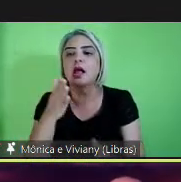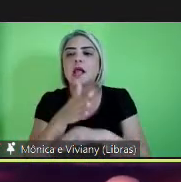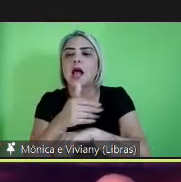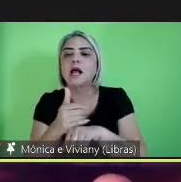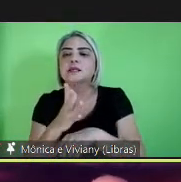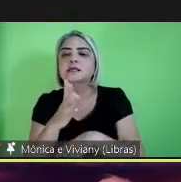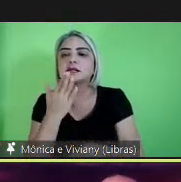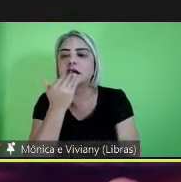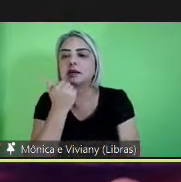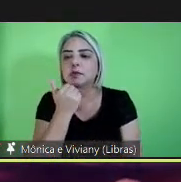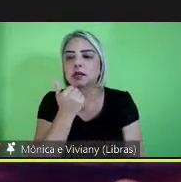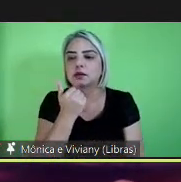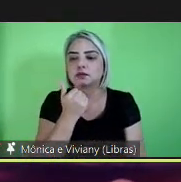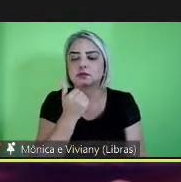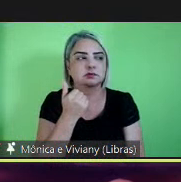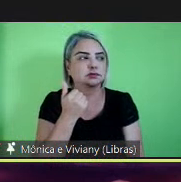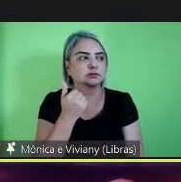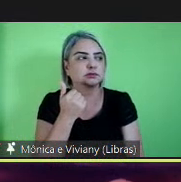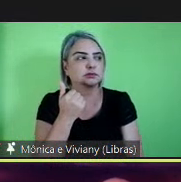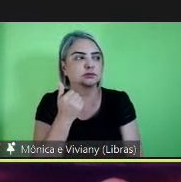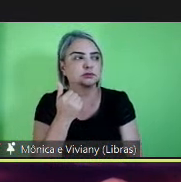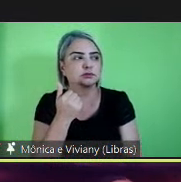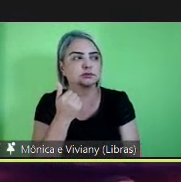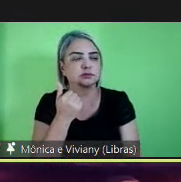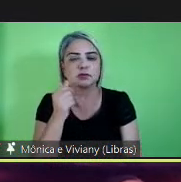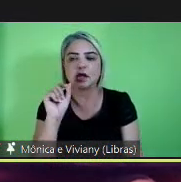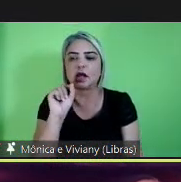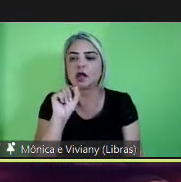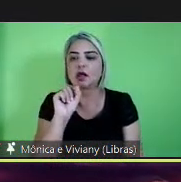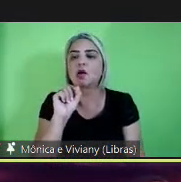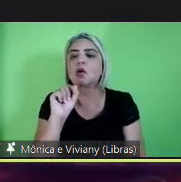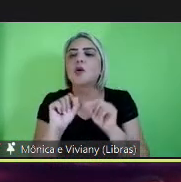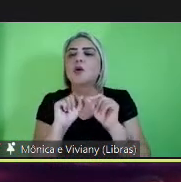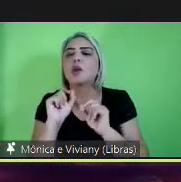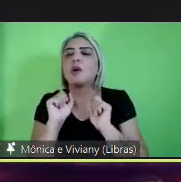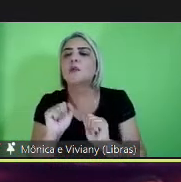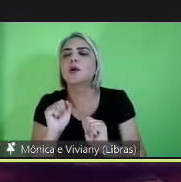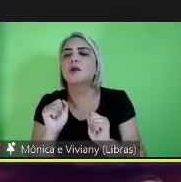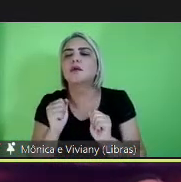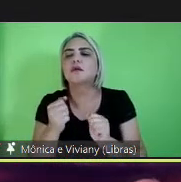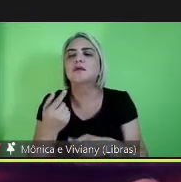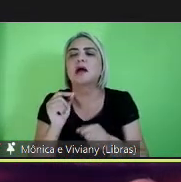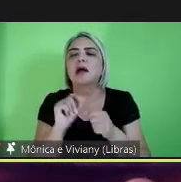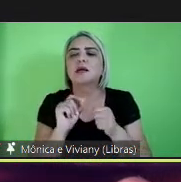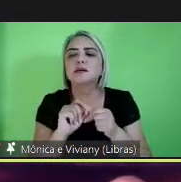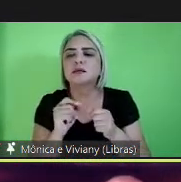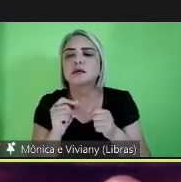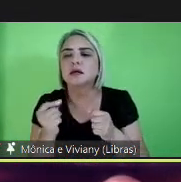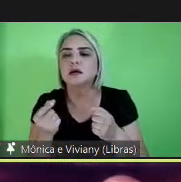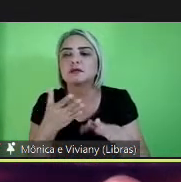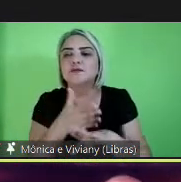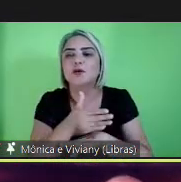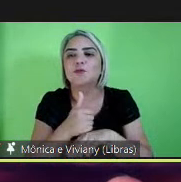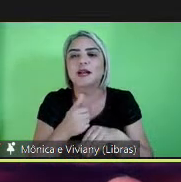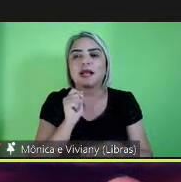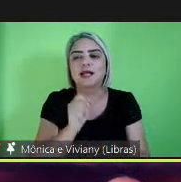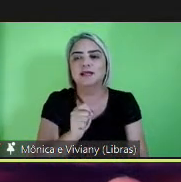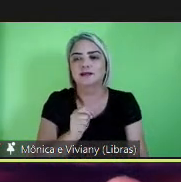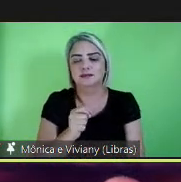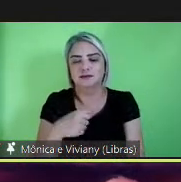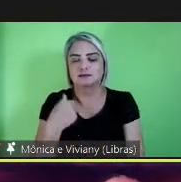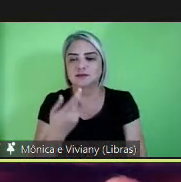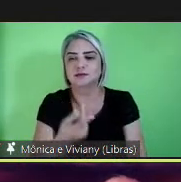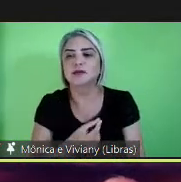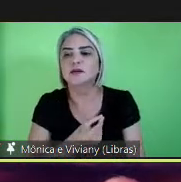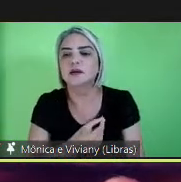And if they can't, what is it that we can do to facilitate? We talk about food banks in the United